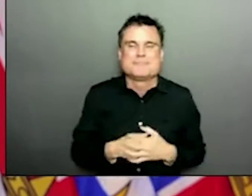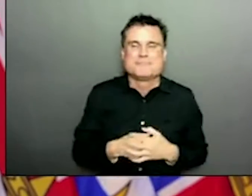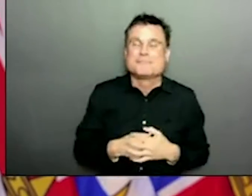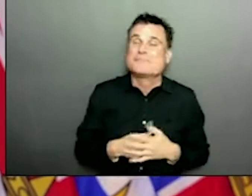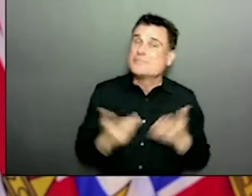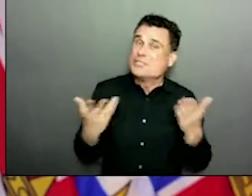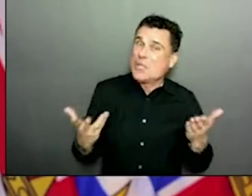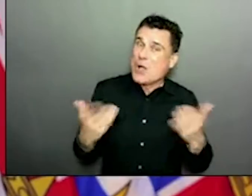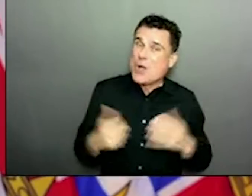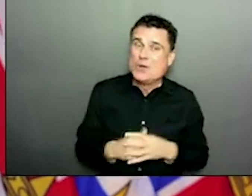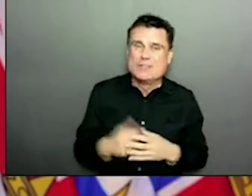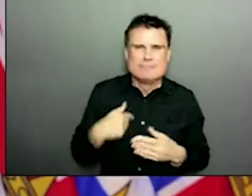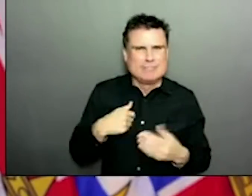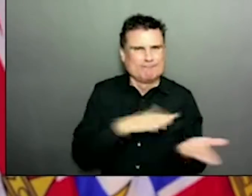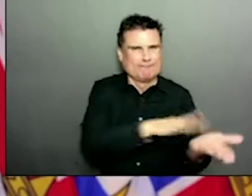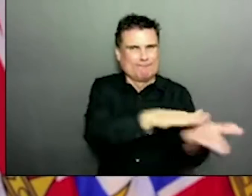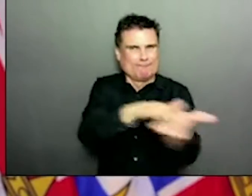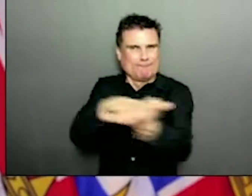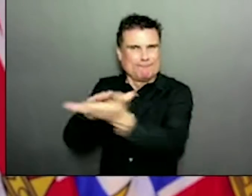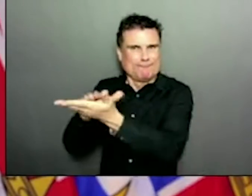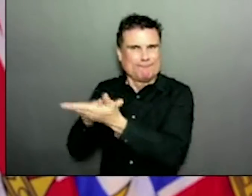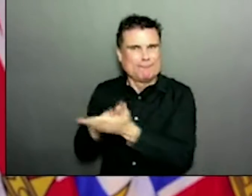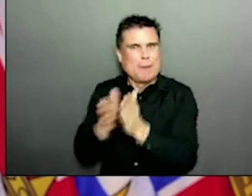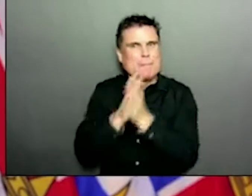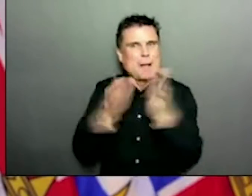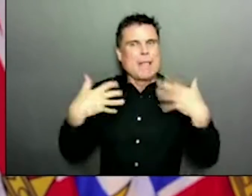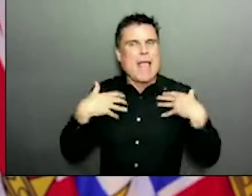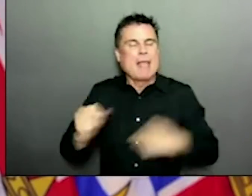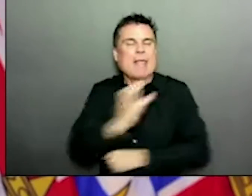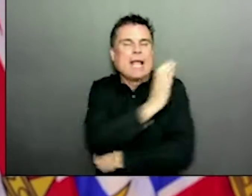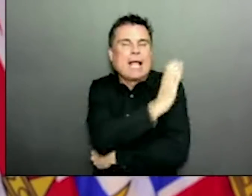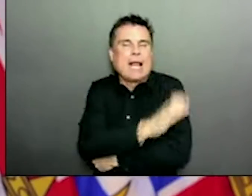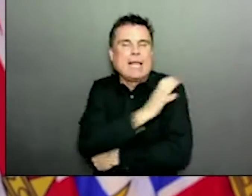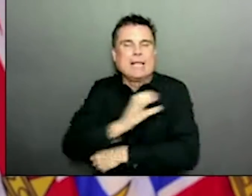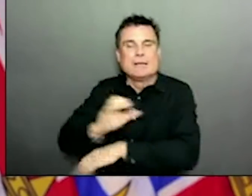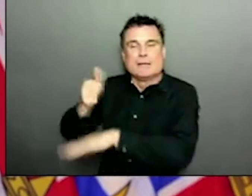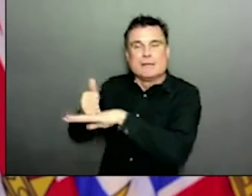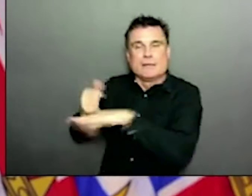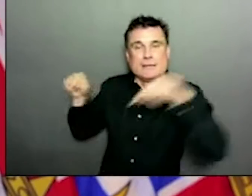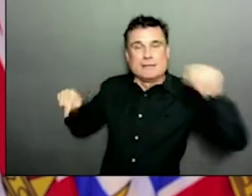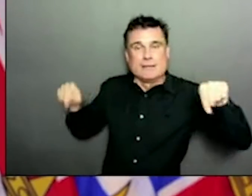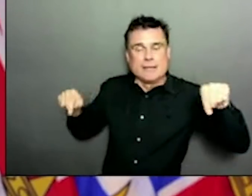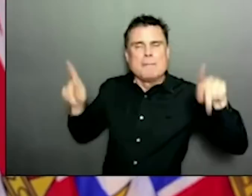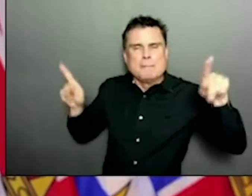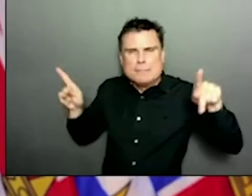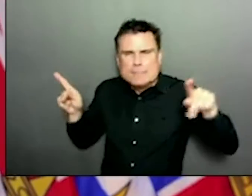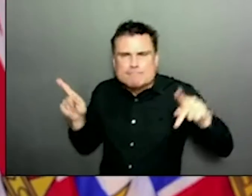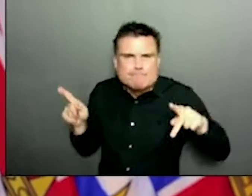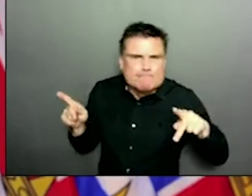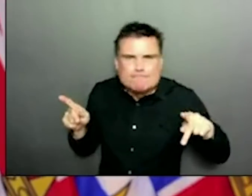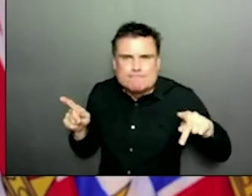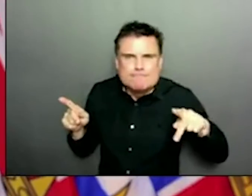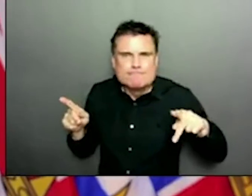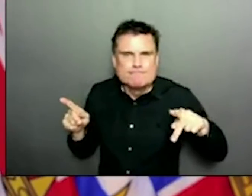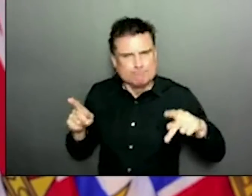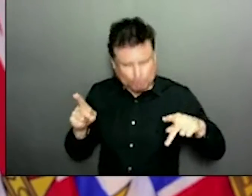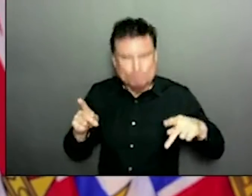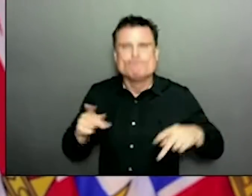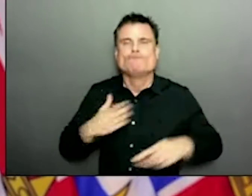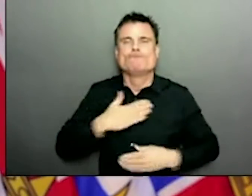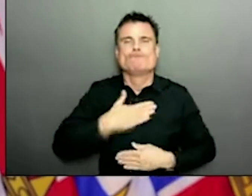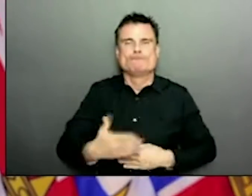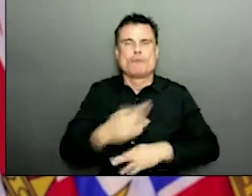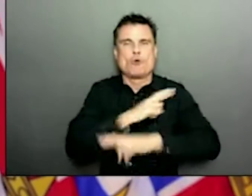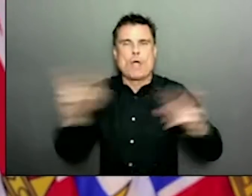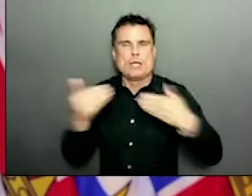work of the public health clinics and to healthcare workers who have stepped up to do their best. Starting next week, we